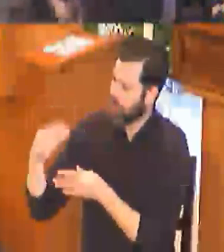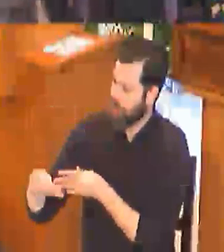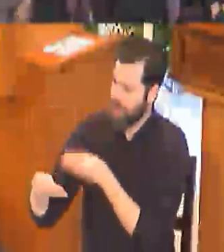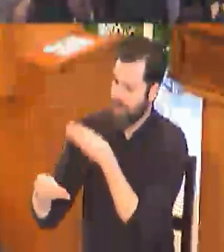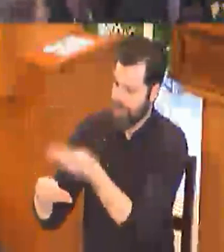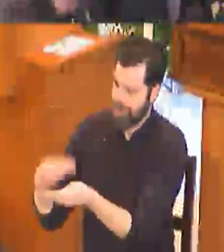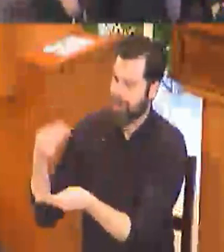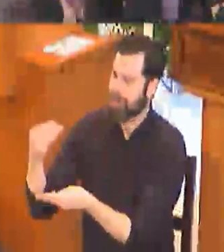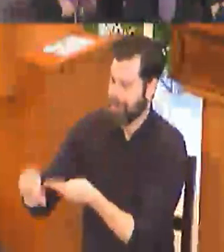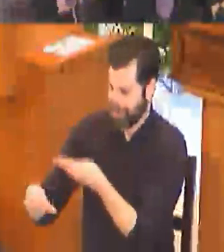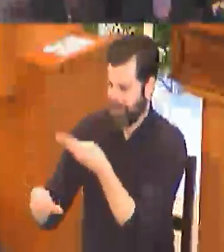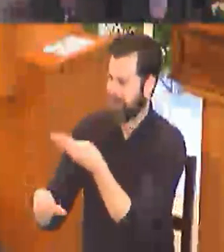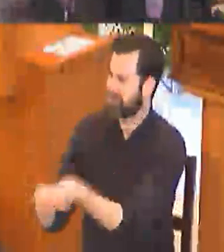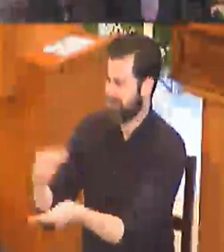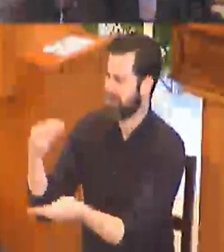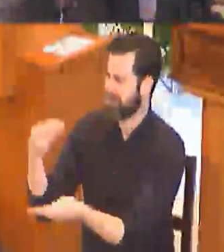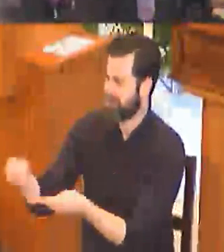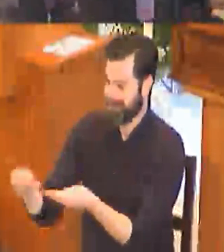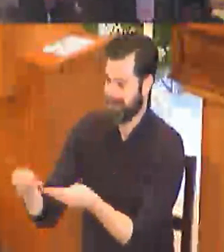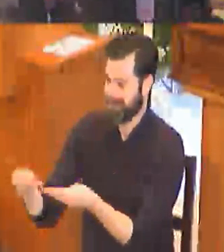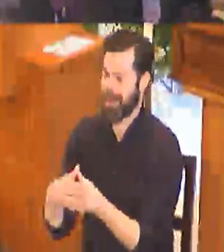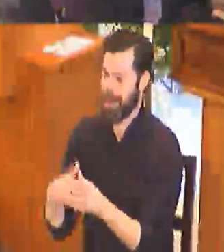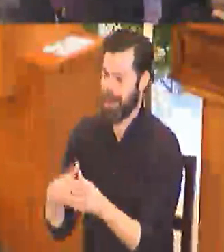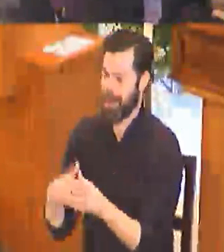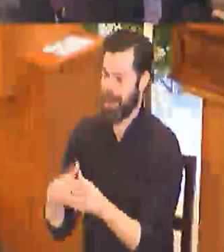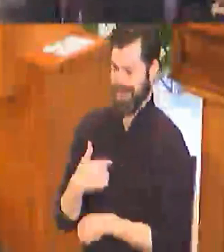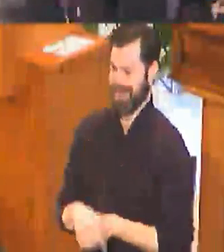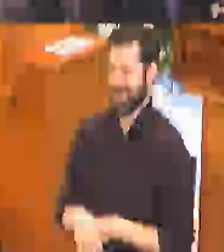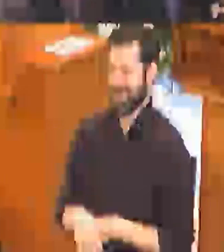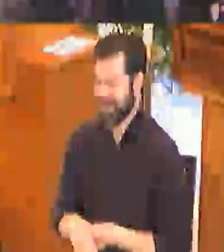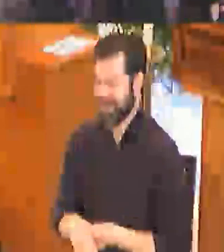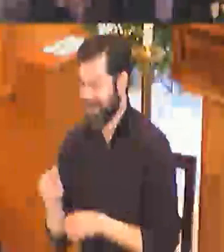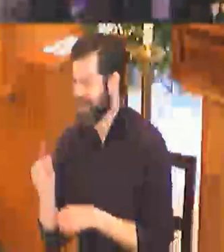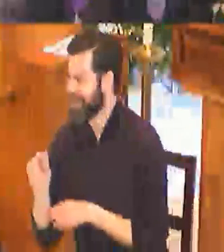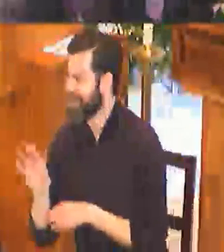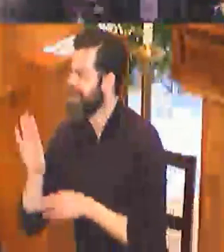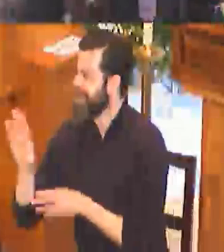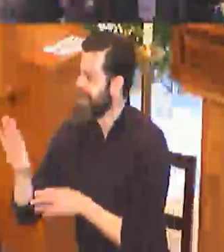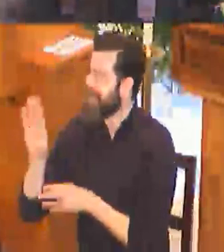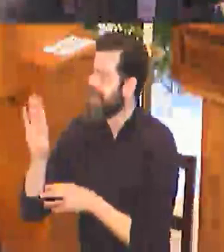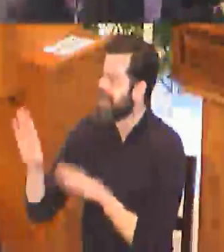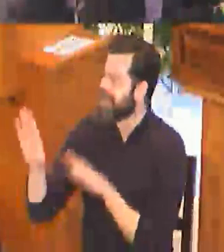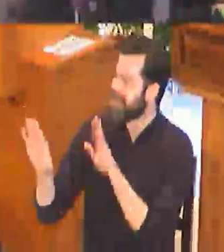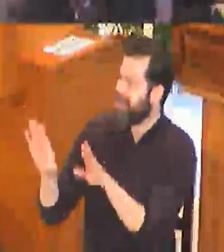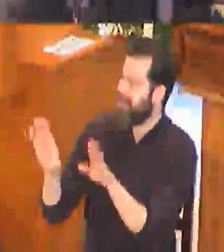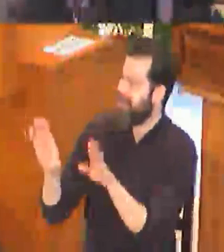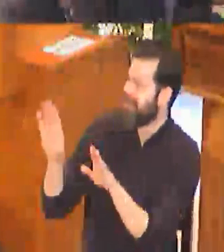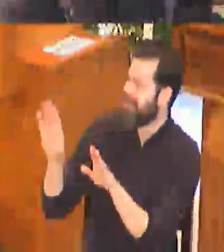Get your inheritance.